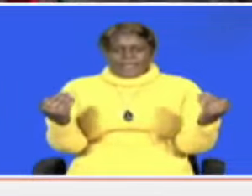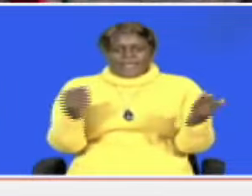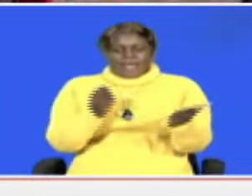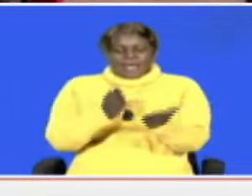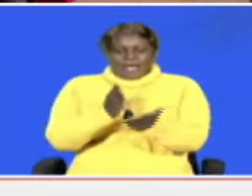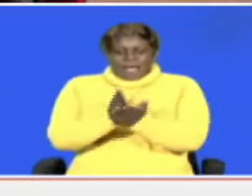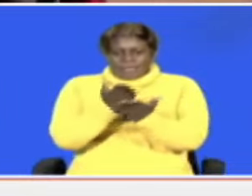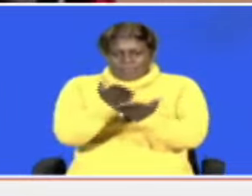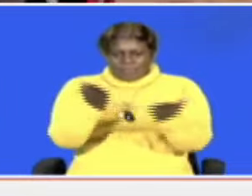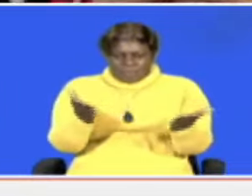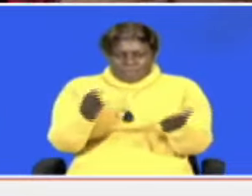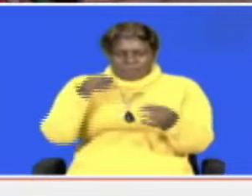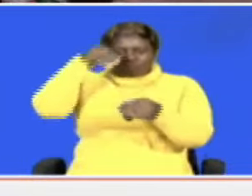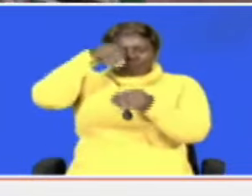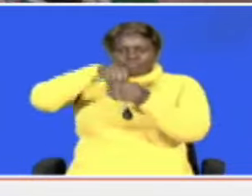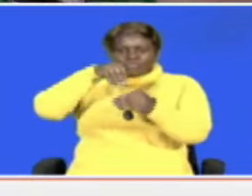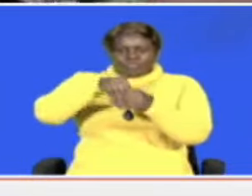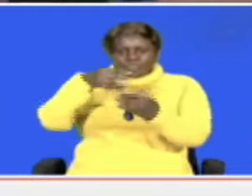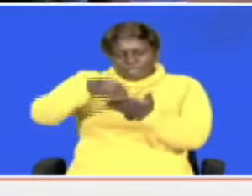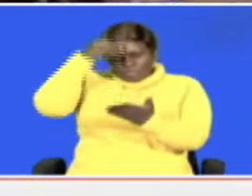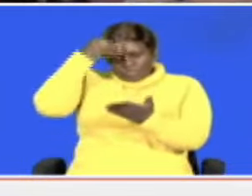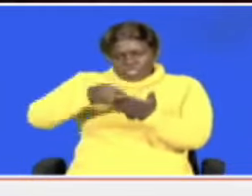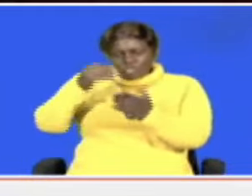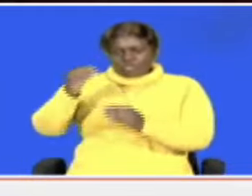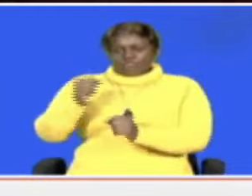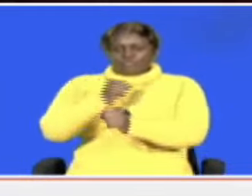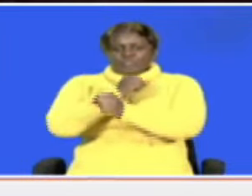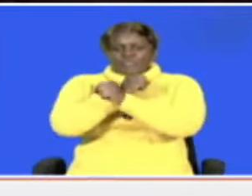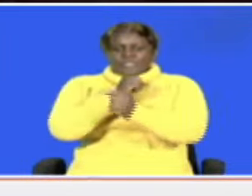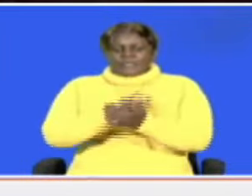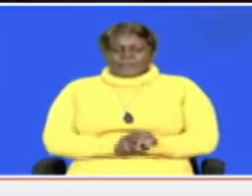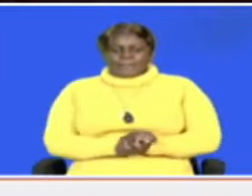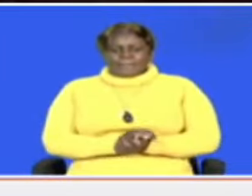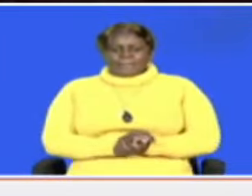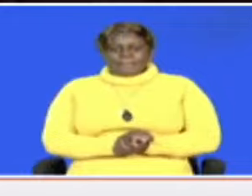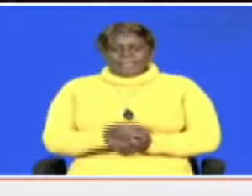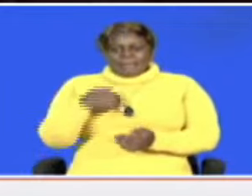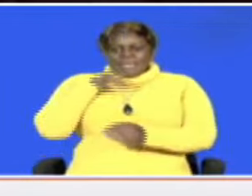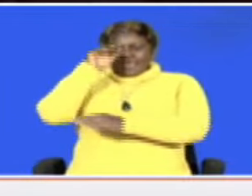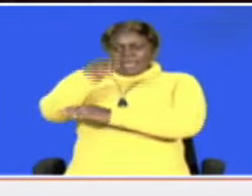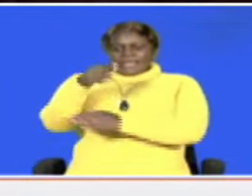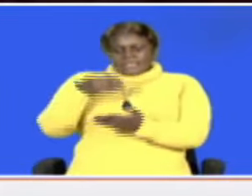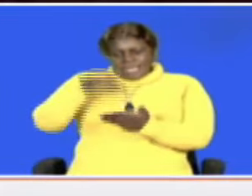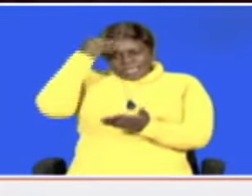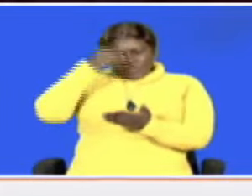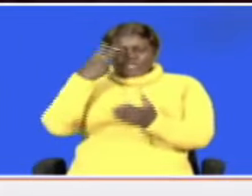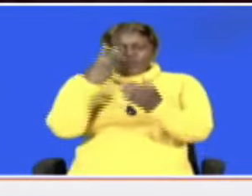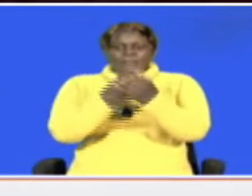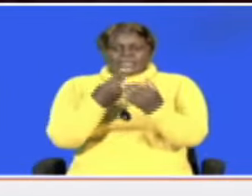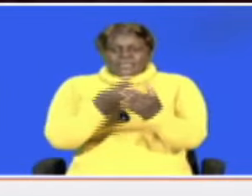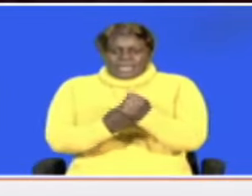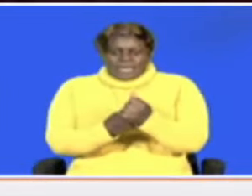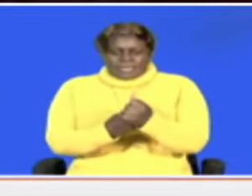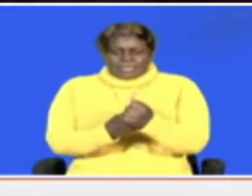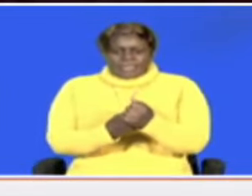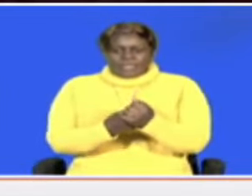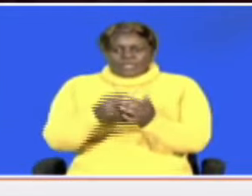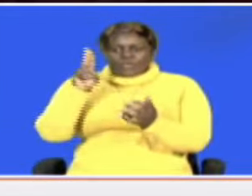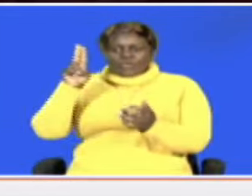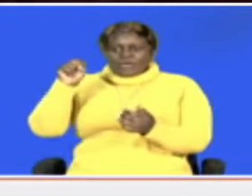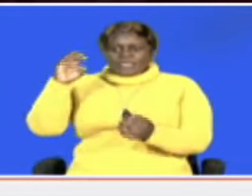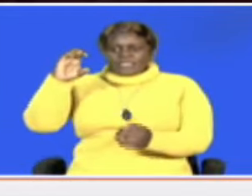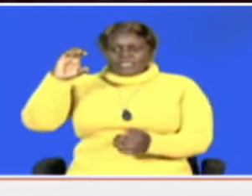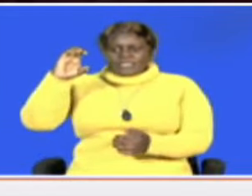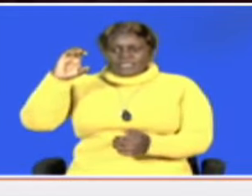hizo zinajumuisha kupata elimu na ulinzi. Mine is to call upon our education partners, UNHCR and